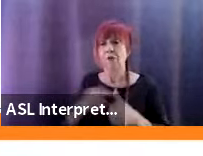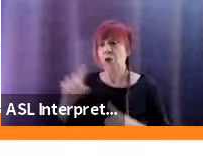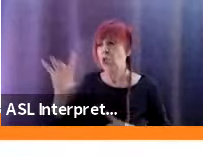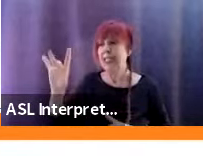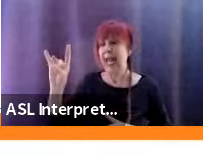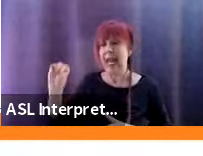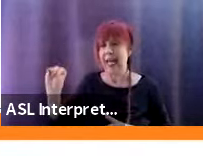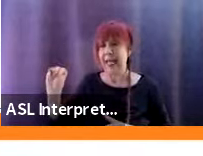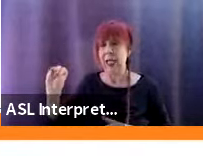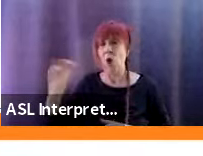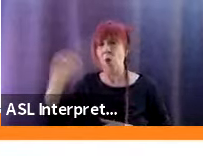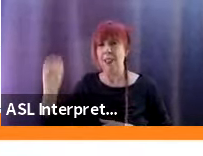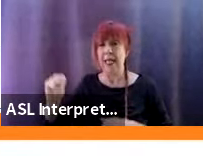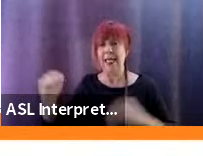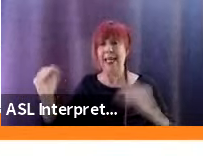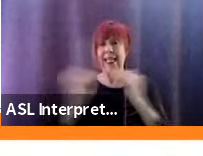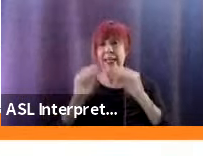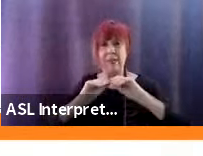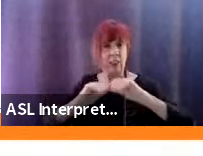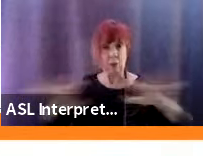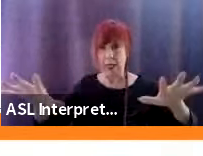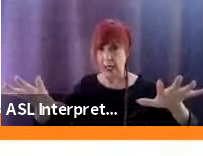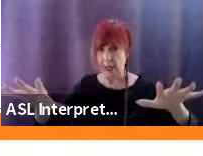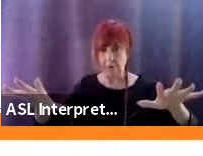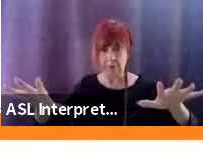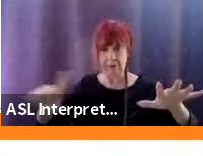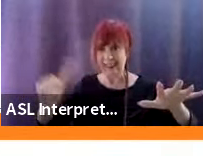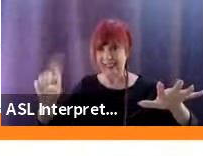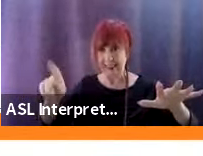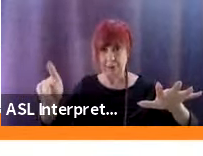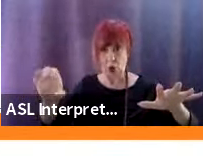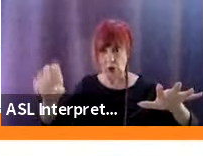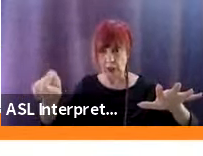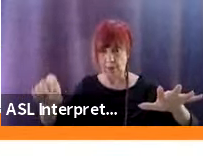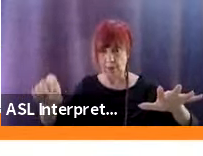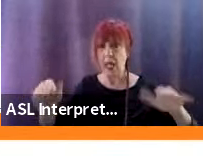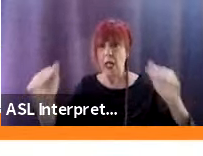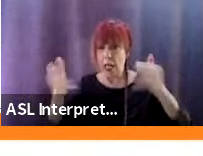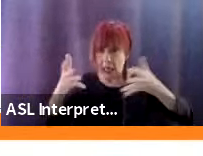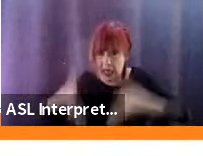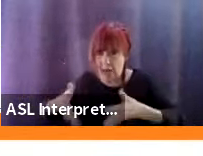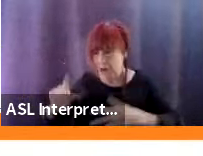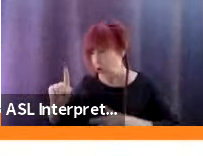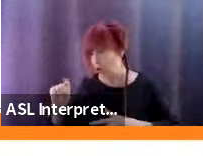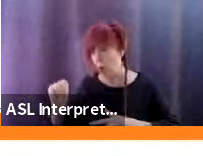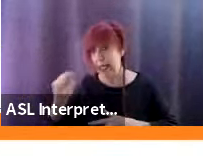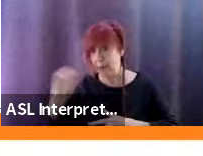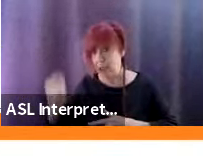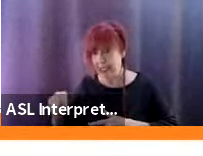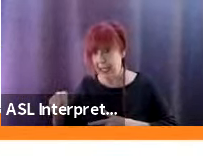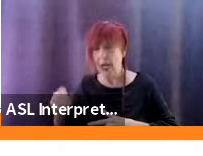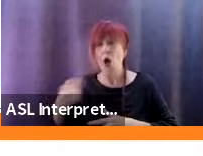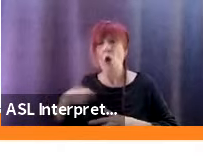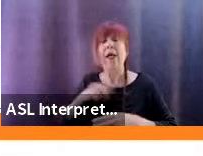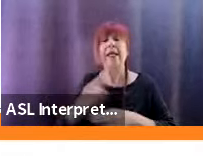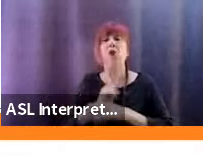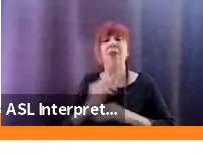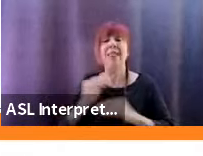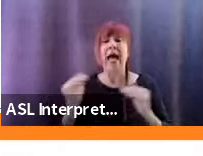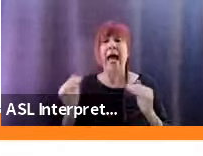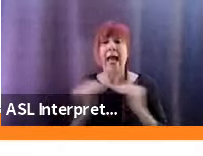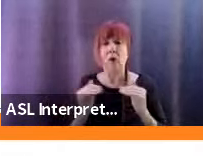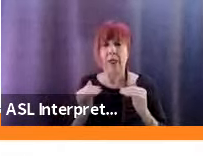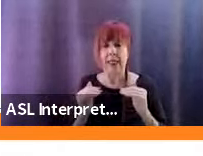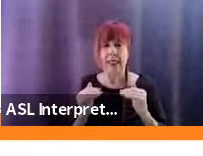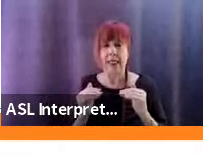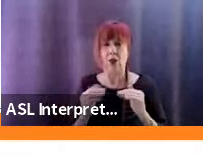it to all the zip codes based on the eligible population. And then we take the remaining 20% and we equitably spread it to the lowest